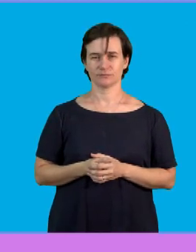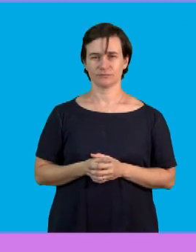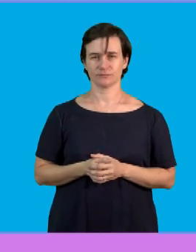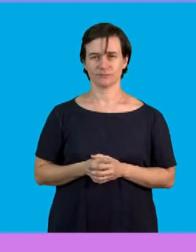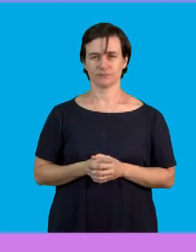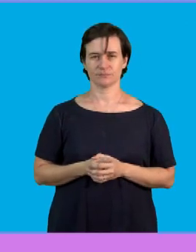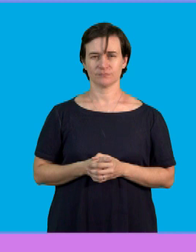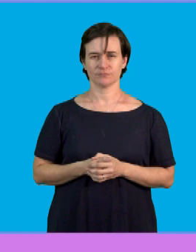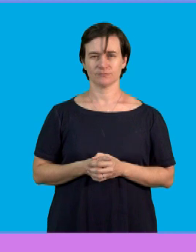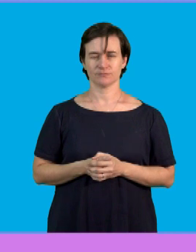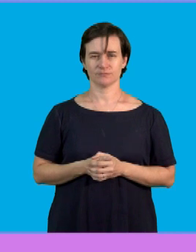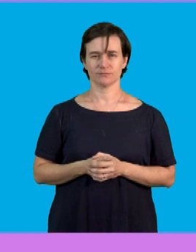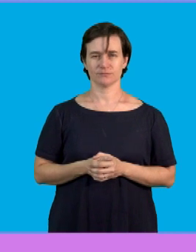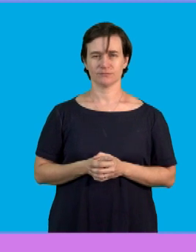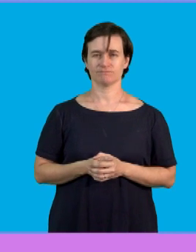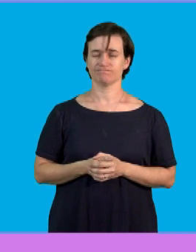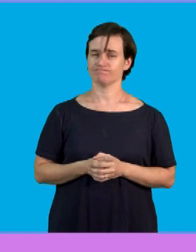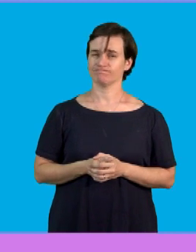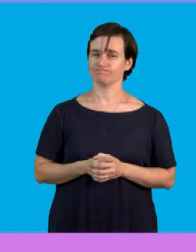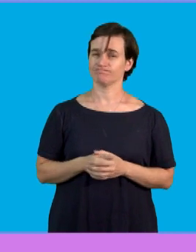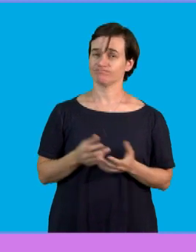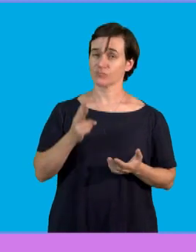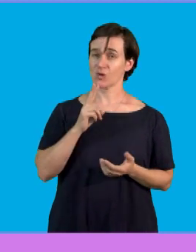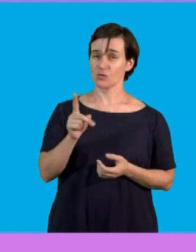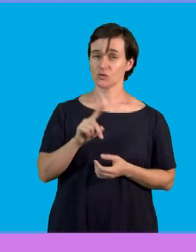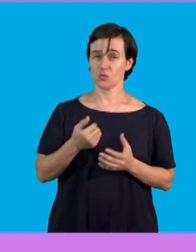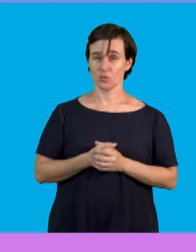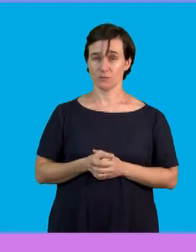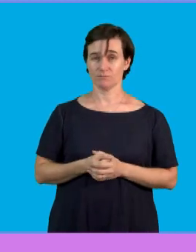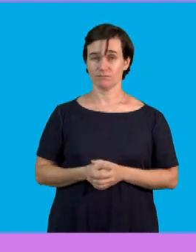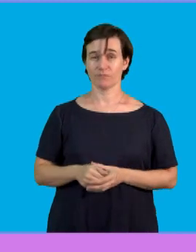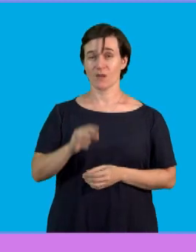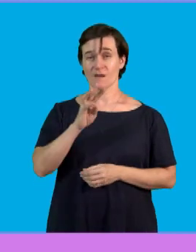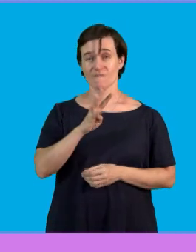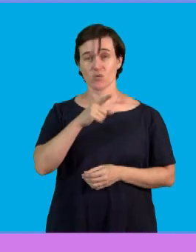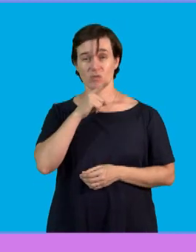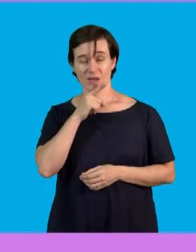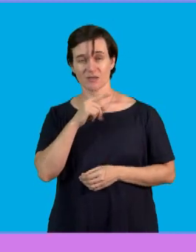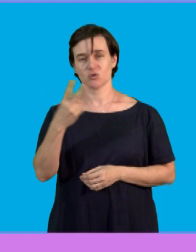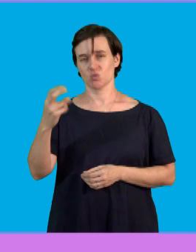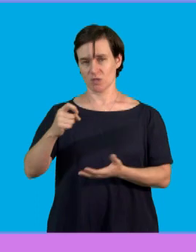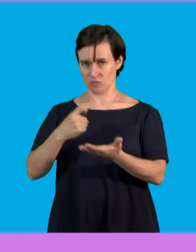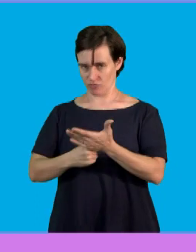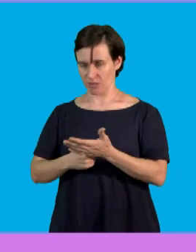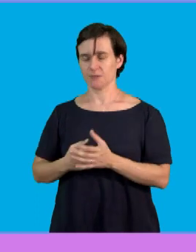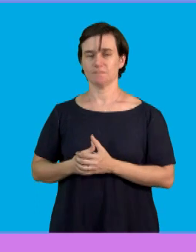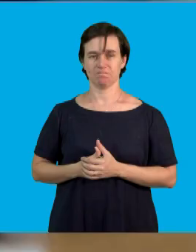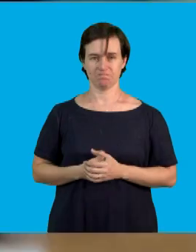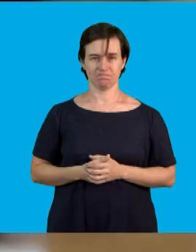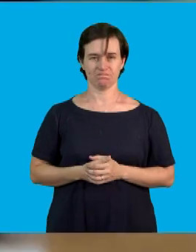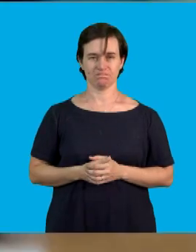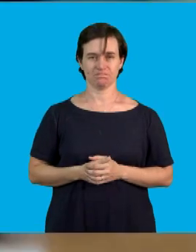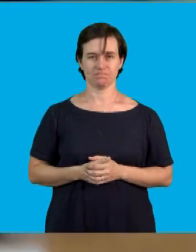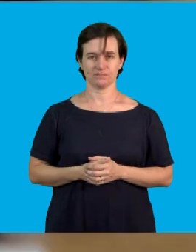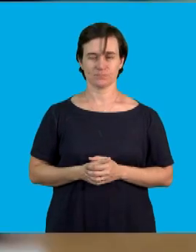made on TUIB, we will get a total amount of 4,020 Rand.